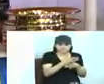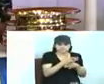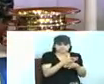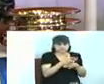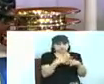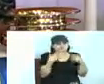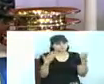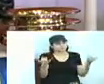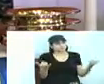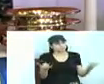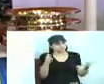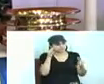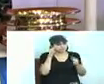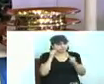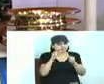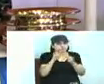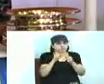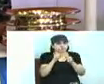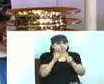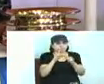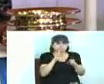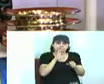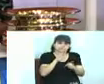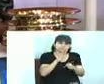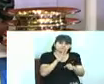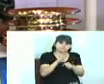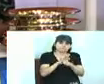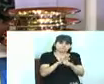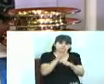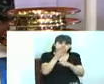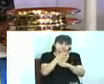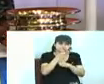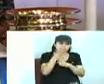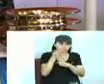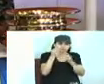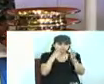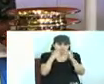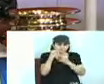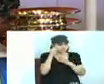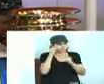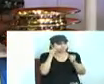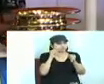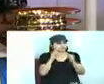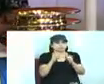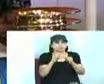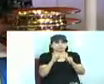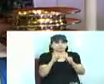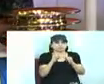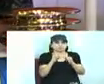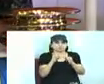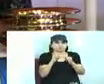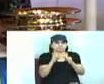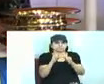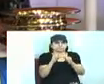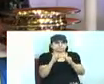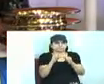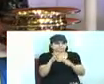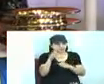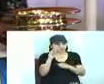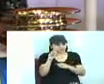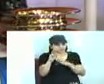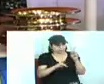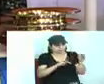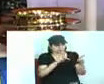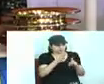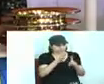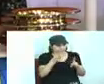And so today we remember, and we dedicate this communion meal in remembrance. In remembrance of the 30 people